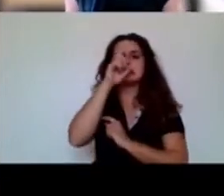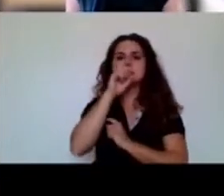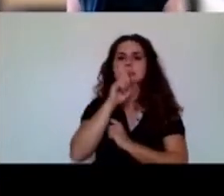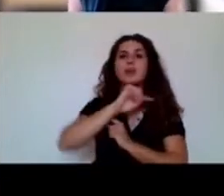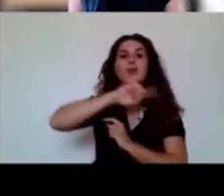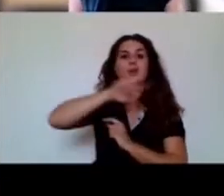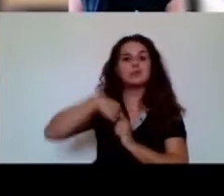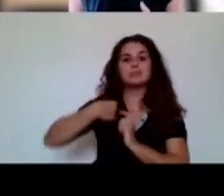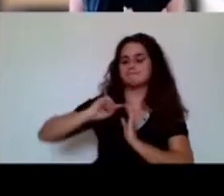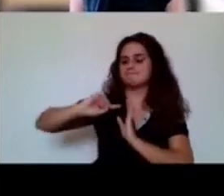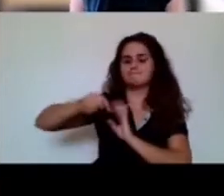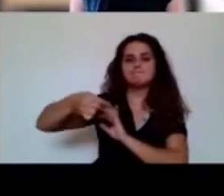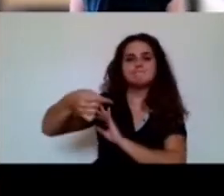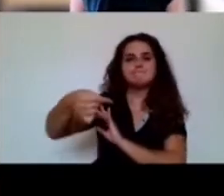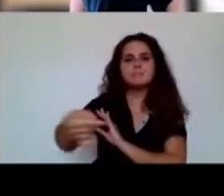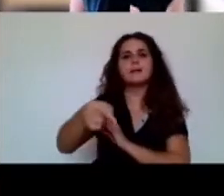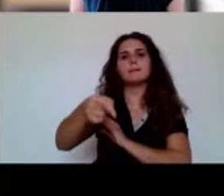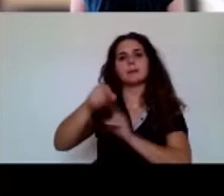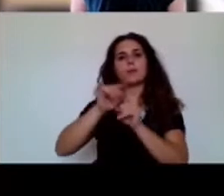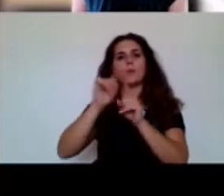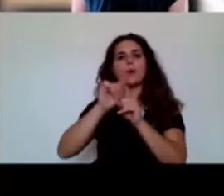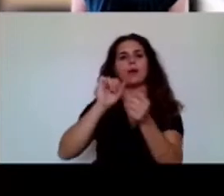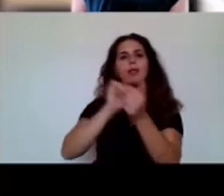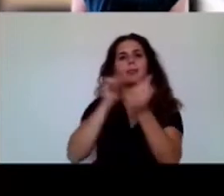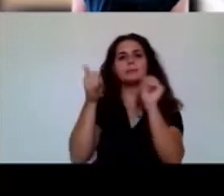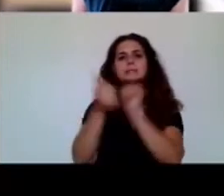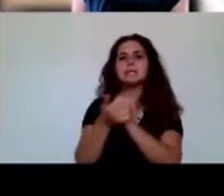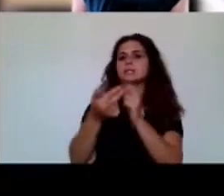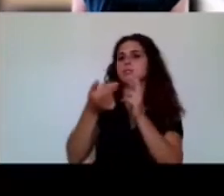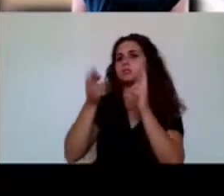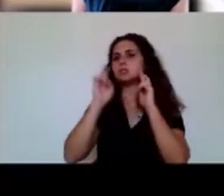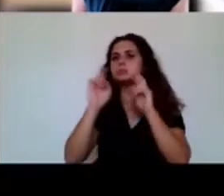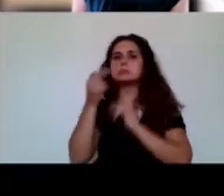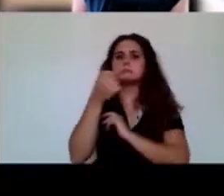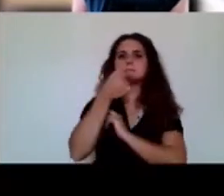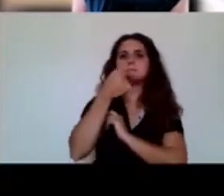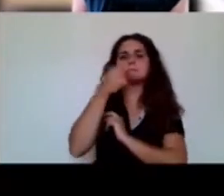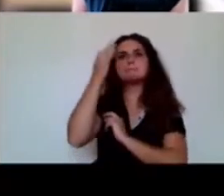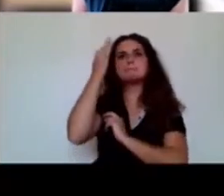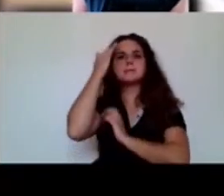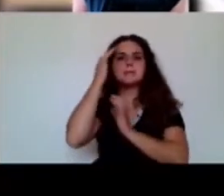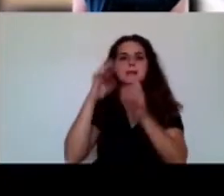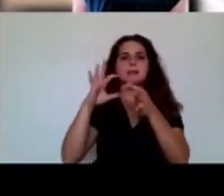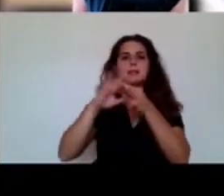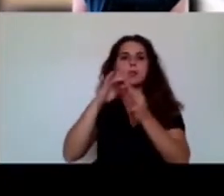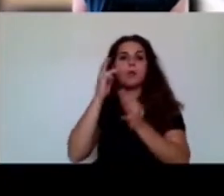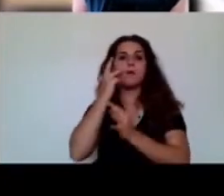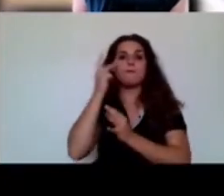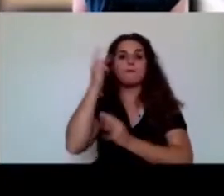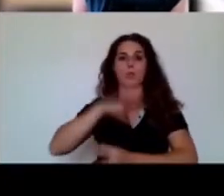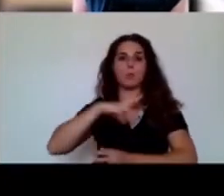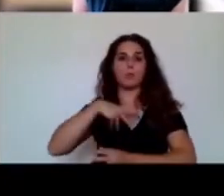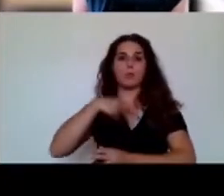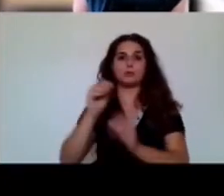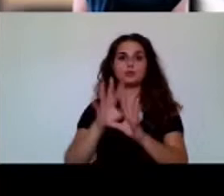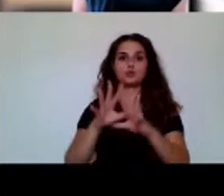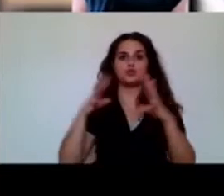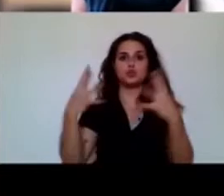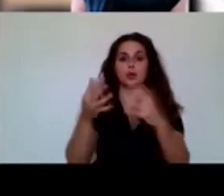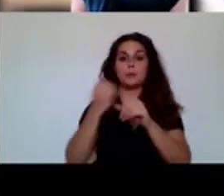we're constantly updating our expectations about the world in order to adjust or adapt our